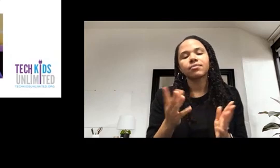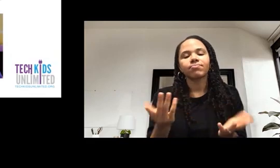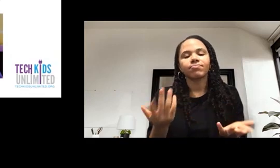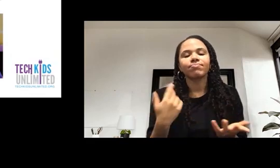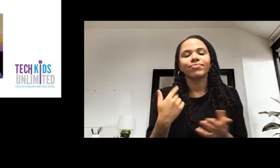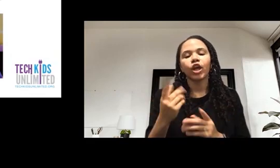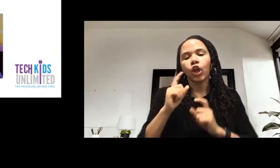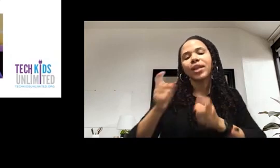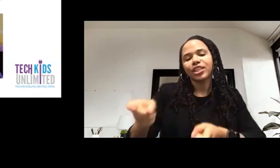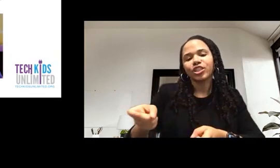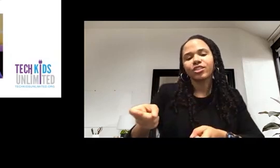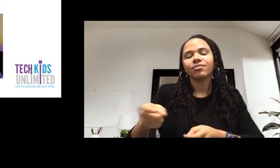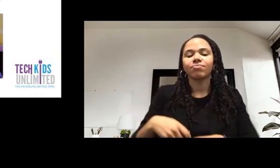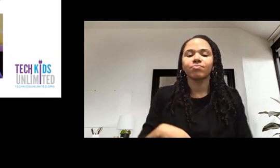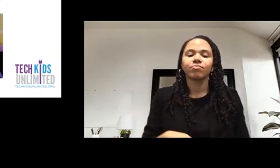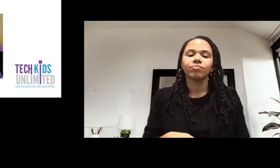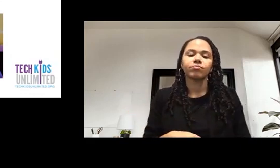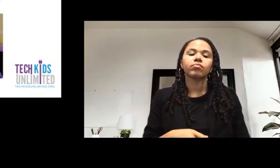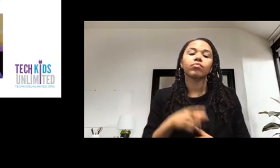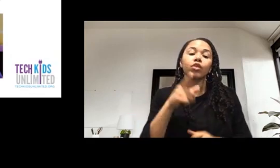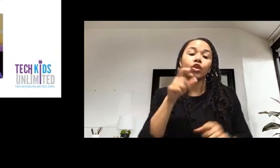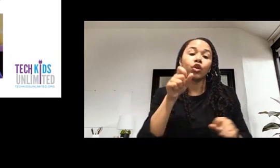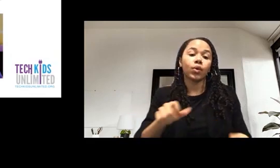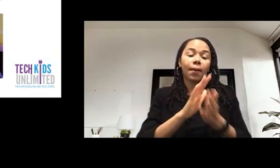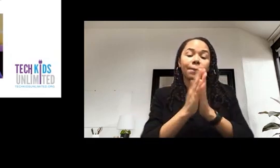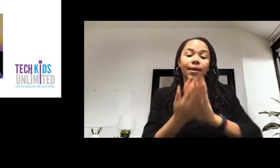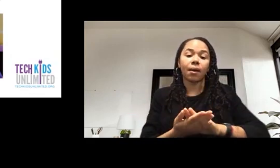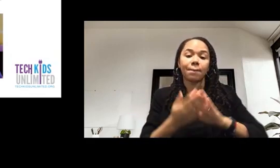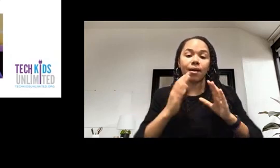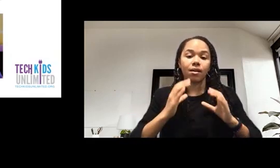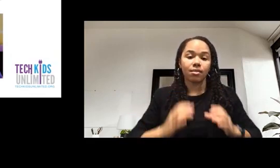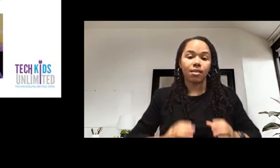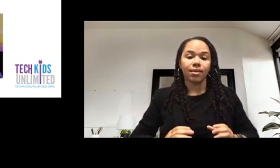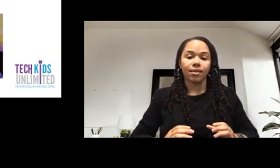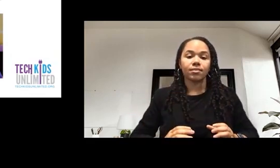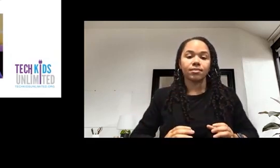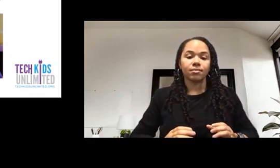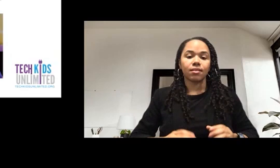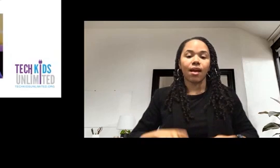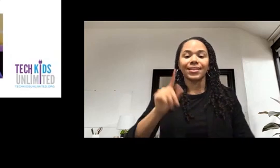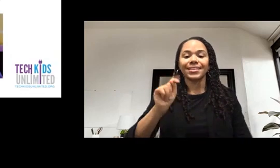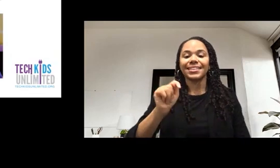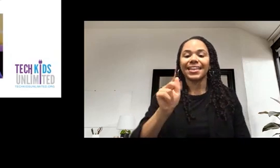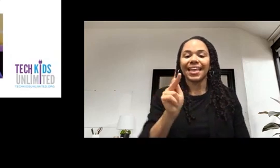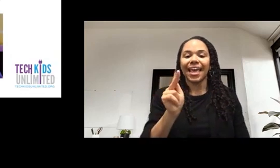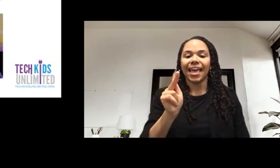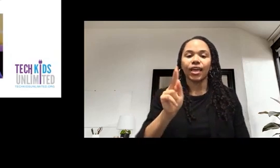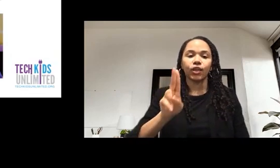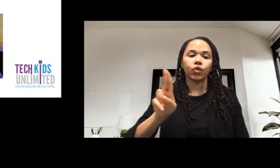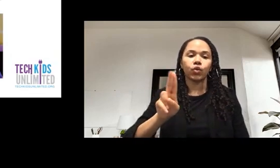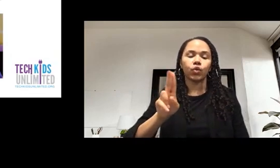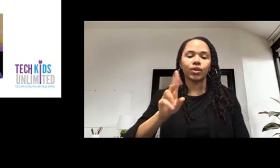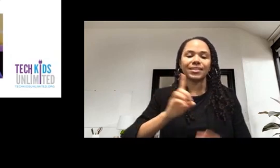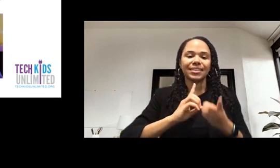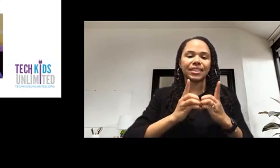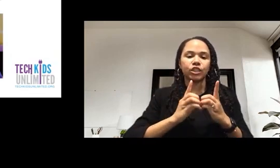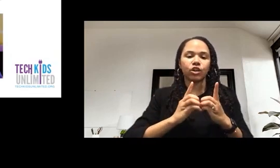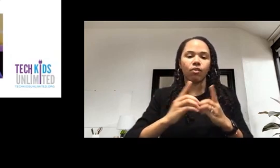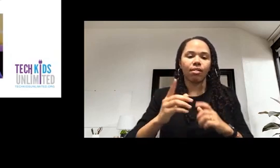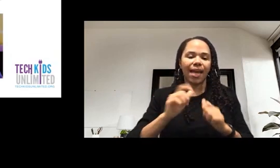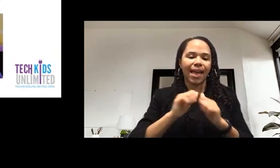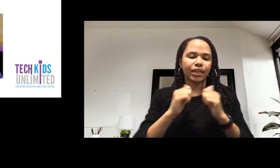and you can become a client of the TKU Digital Agency, and you can see our new